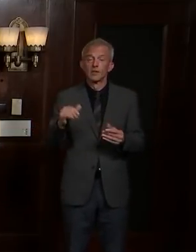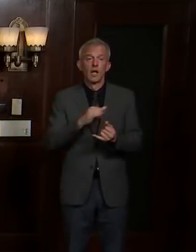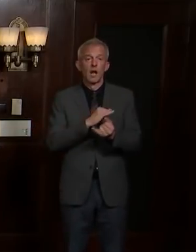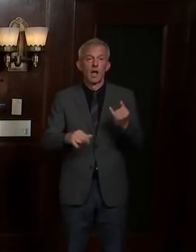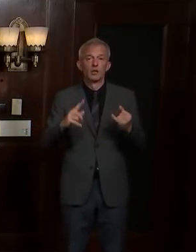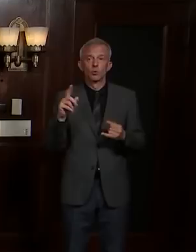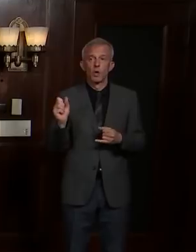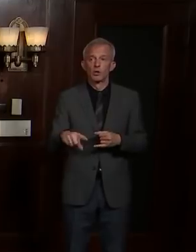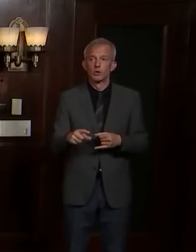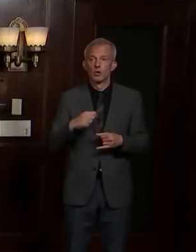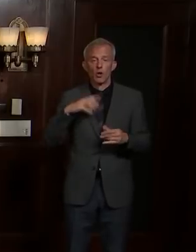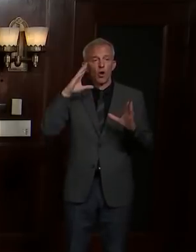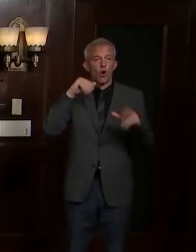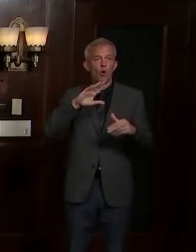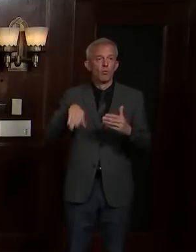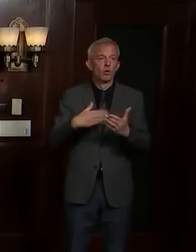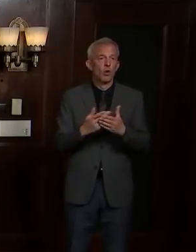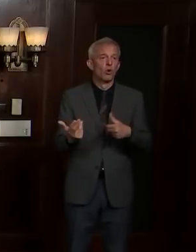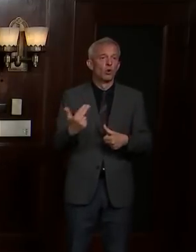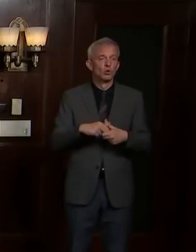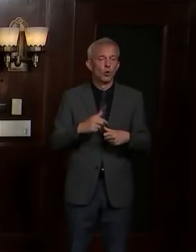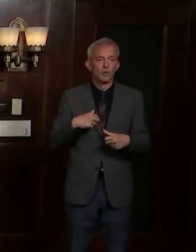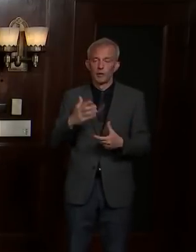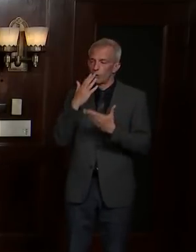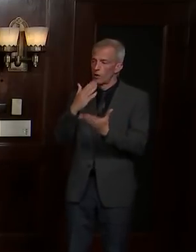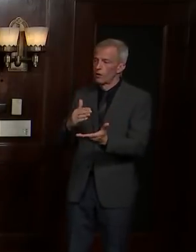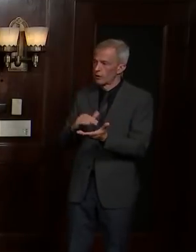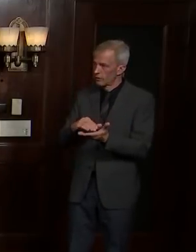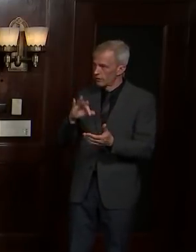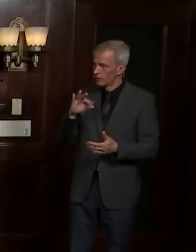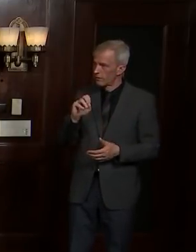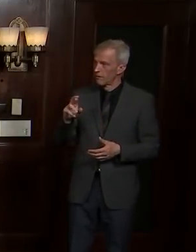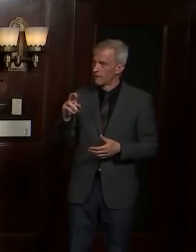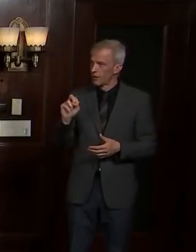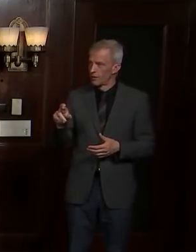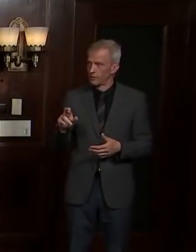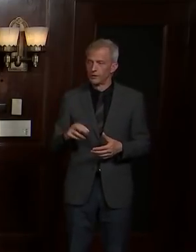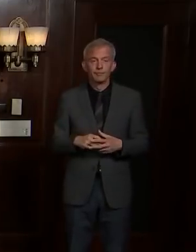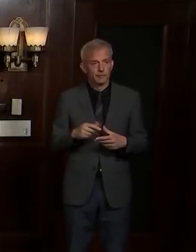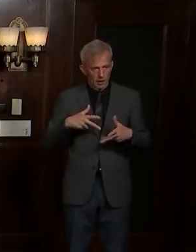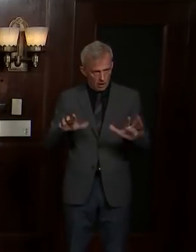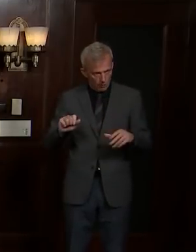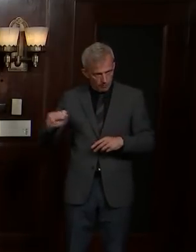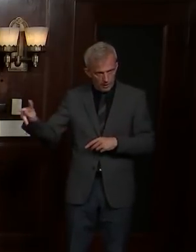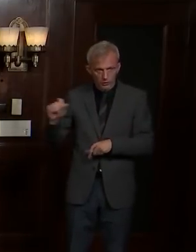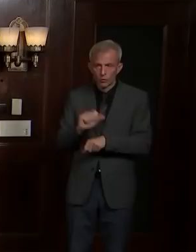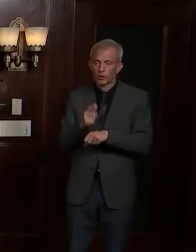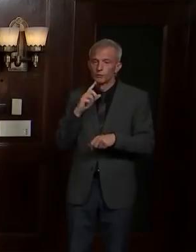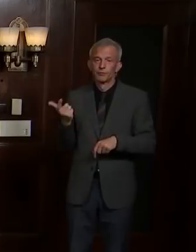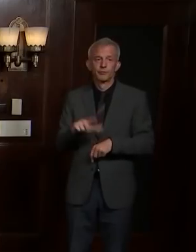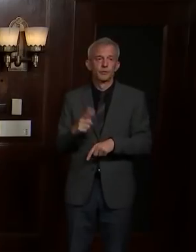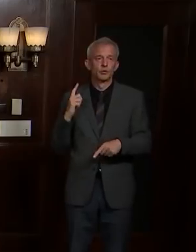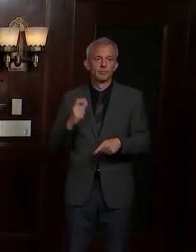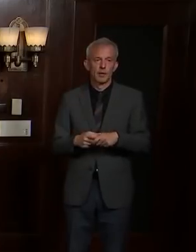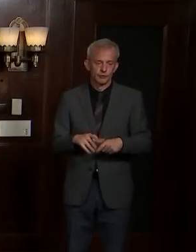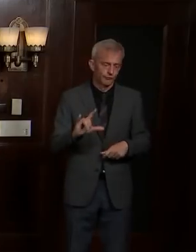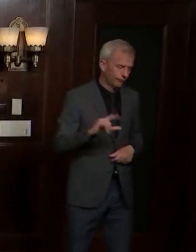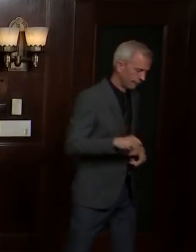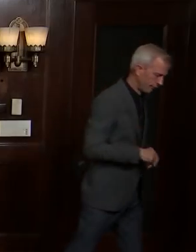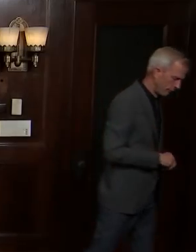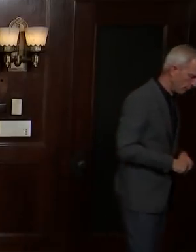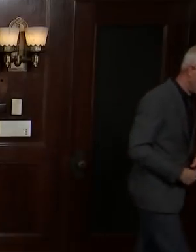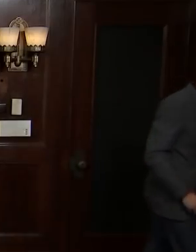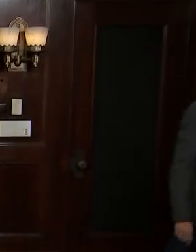question. I hope you will all join me in thanking Dr. Ferrer and allow her to get back to work. Thanks, and I'll switch over to Spanish in just a second.